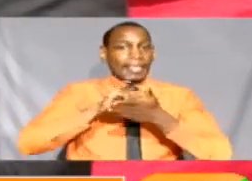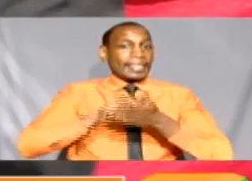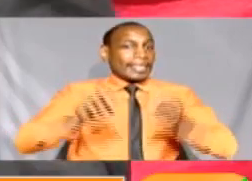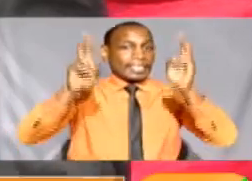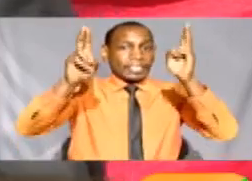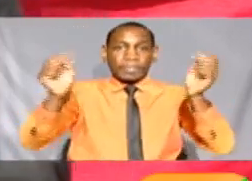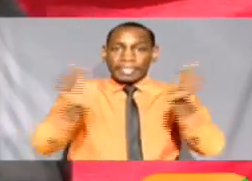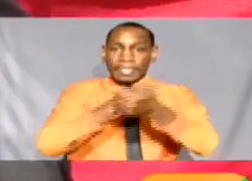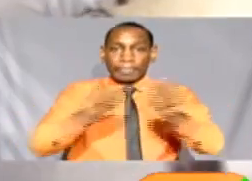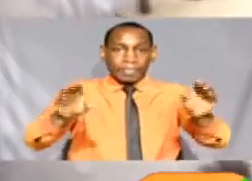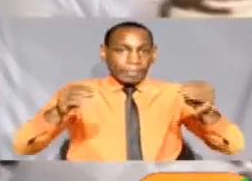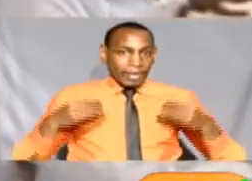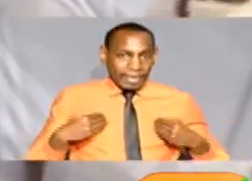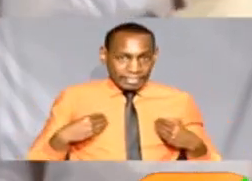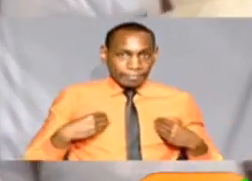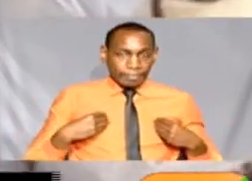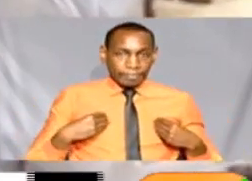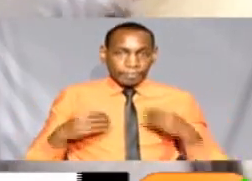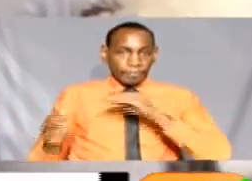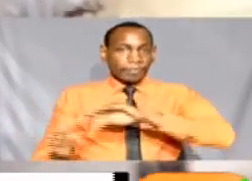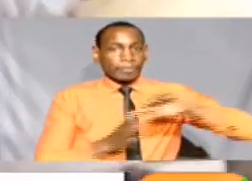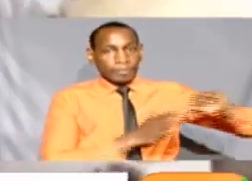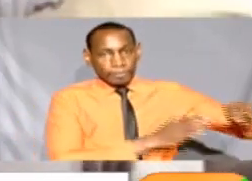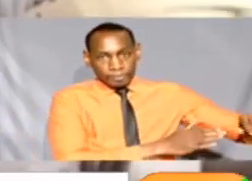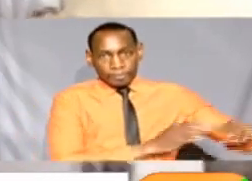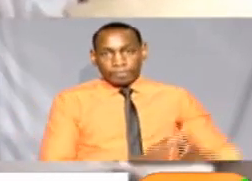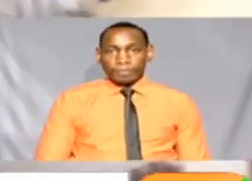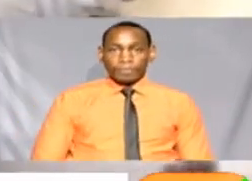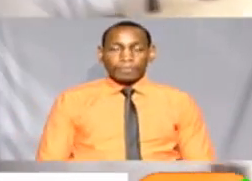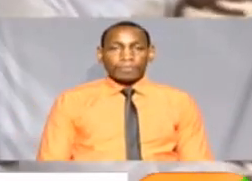mambo hatutaweza kuyakubali.